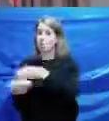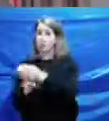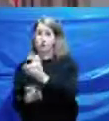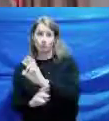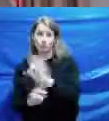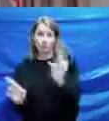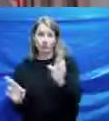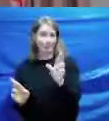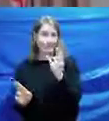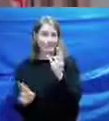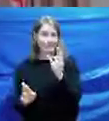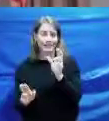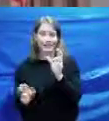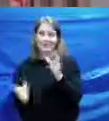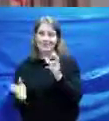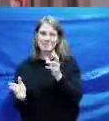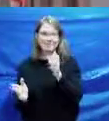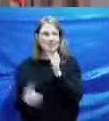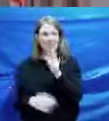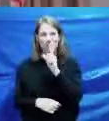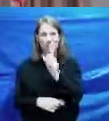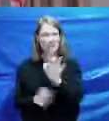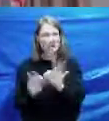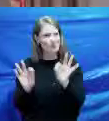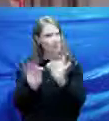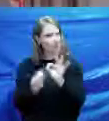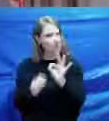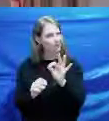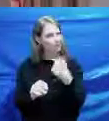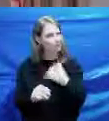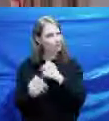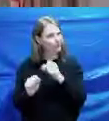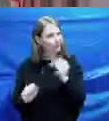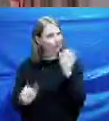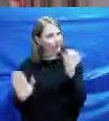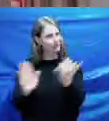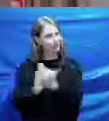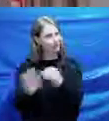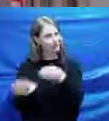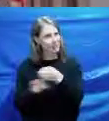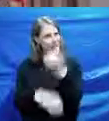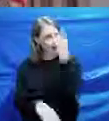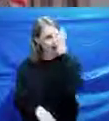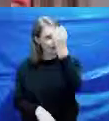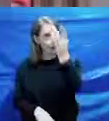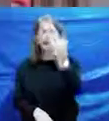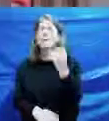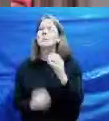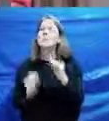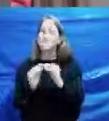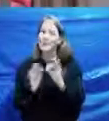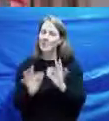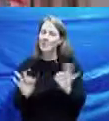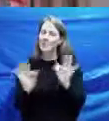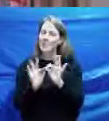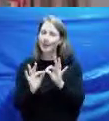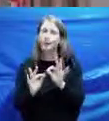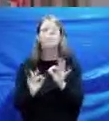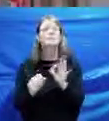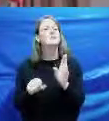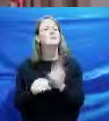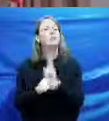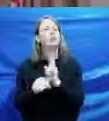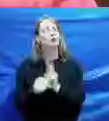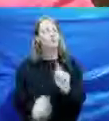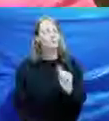anything of the sort, but much more in with what level of complexity of text. And the research that was done to inform the